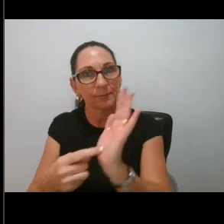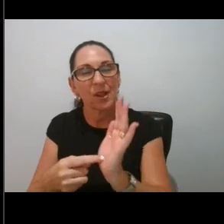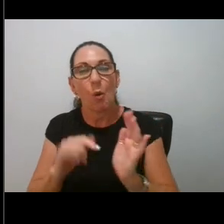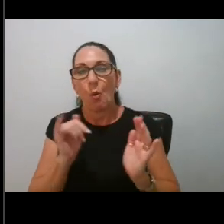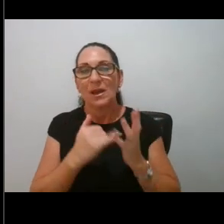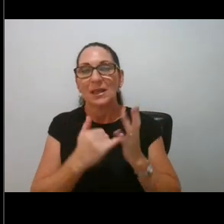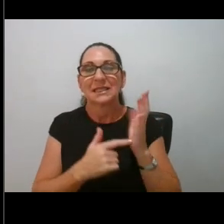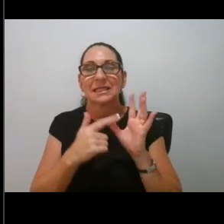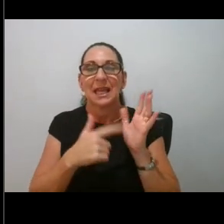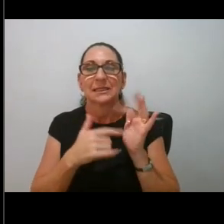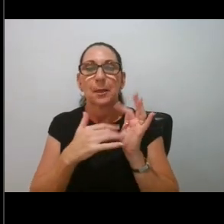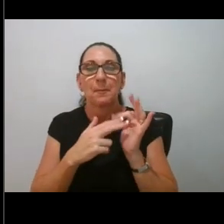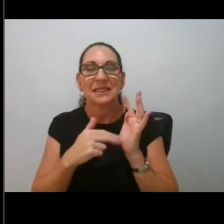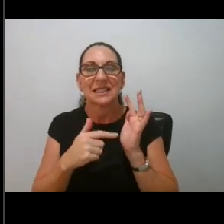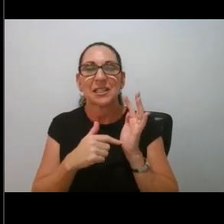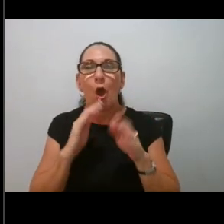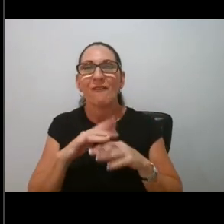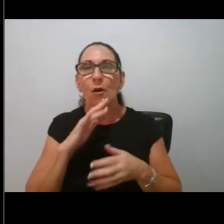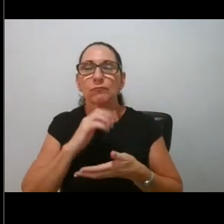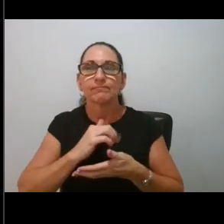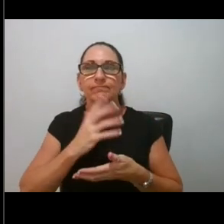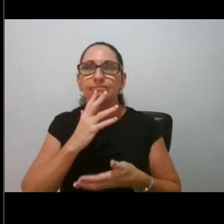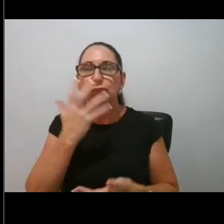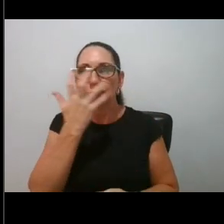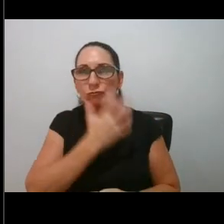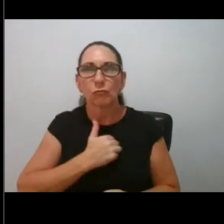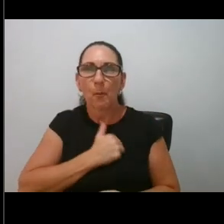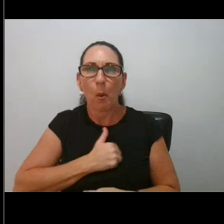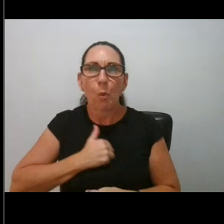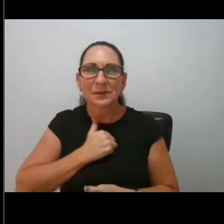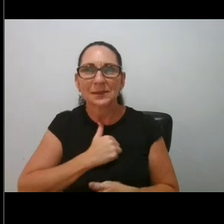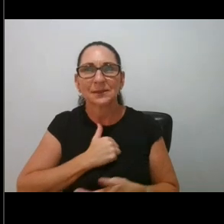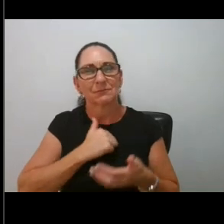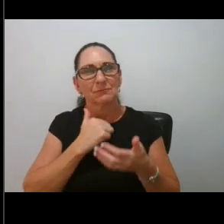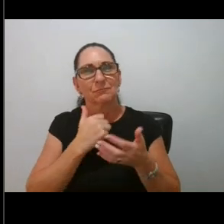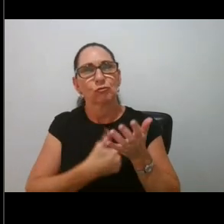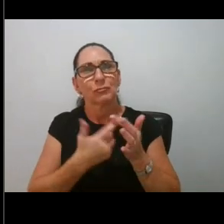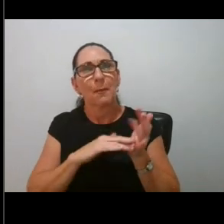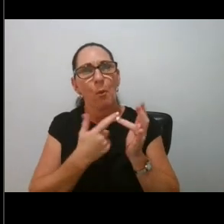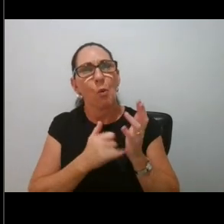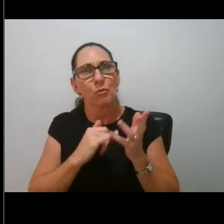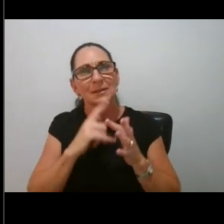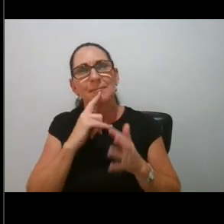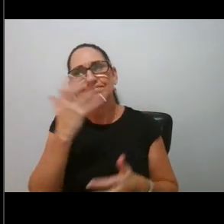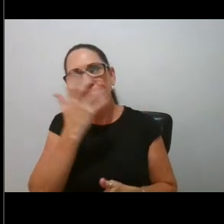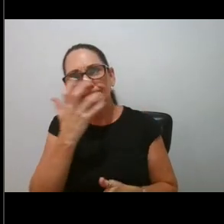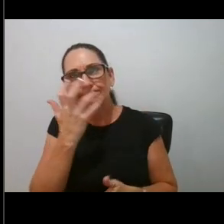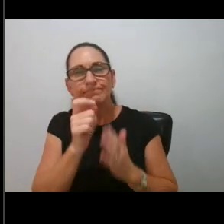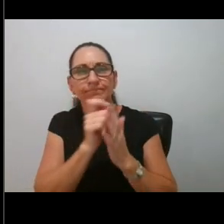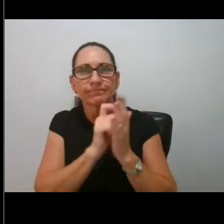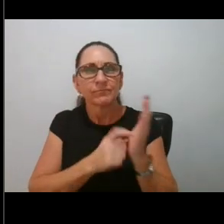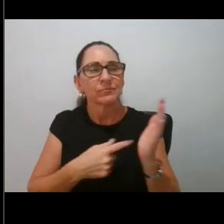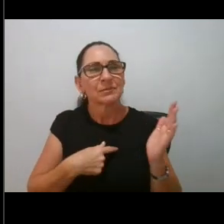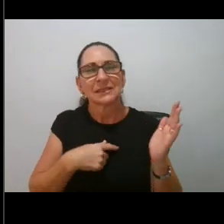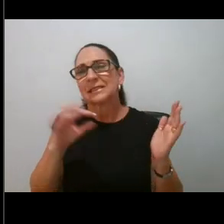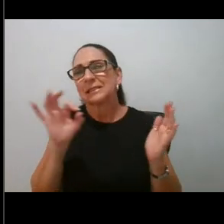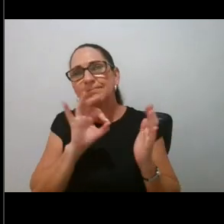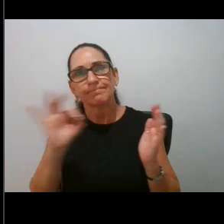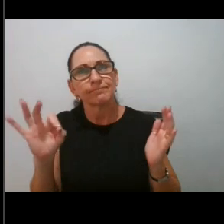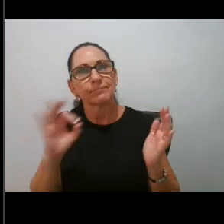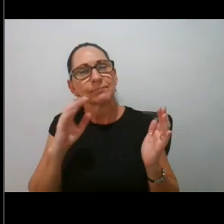of remorse or some sort of a commitment not to reoffend.